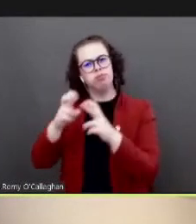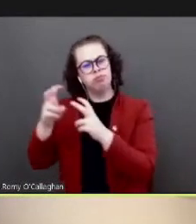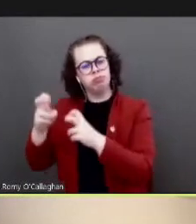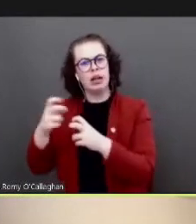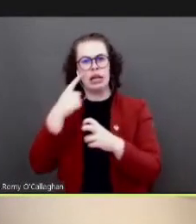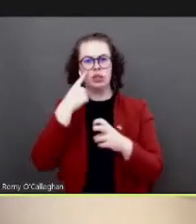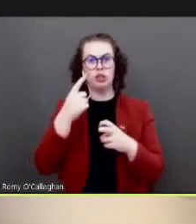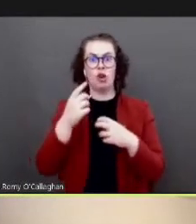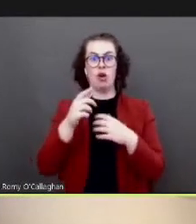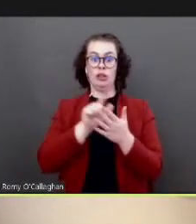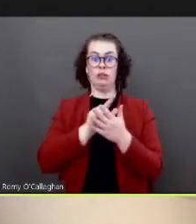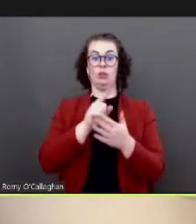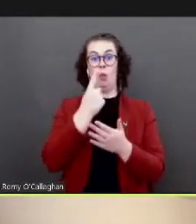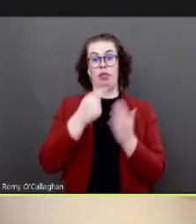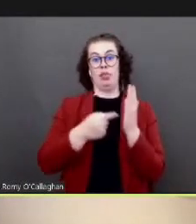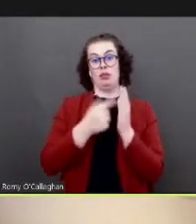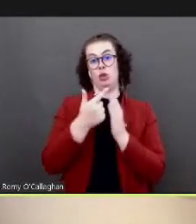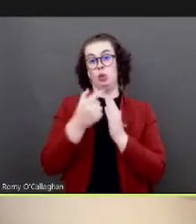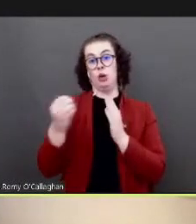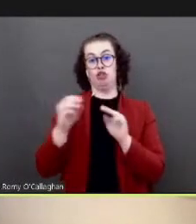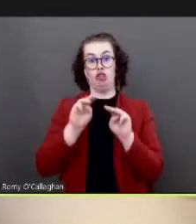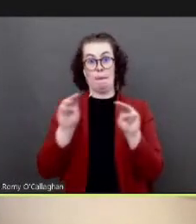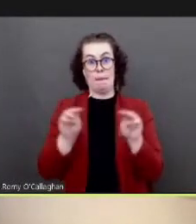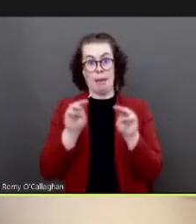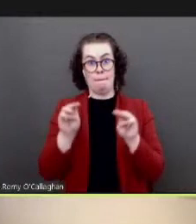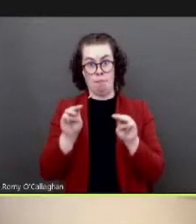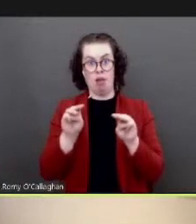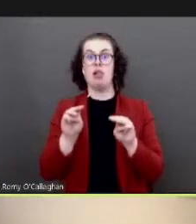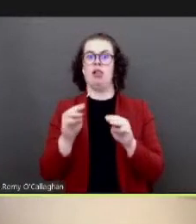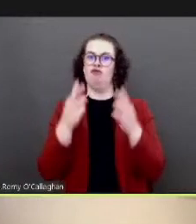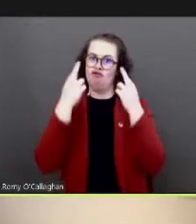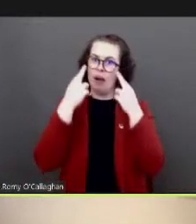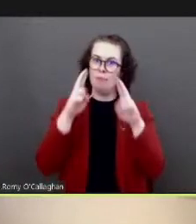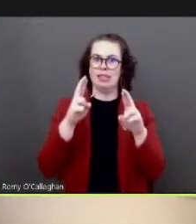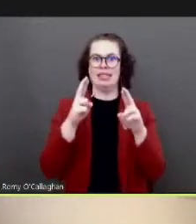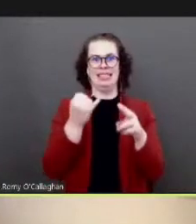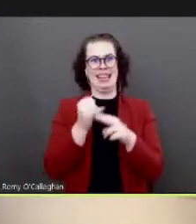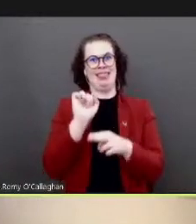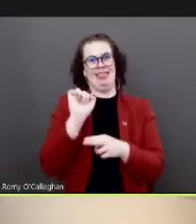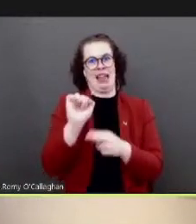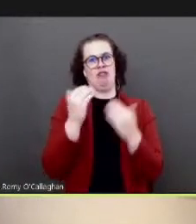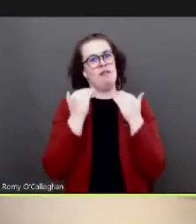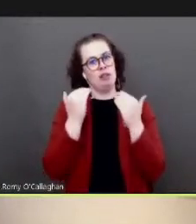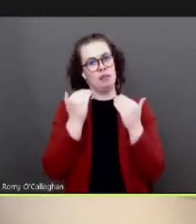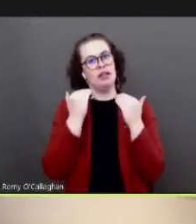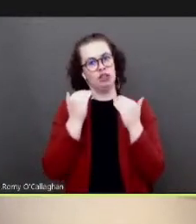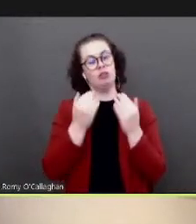brought together the voice of 1,200 people, nearly 1,200 people with intellectual disabilities.